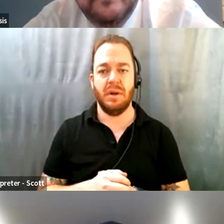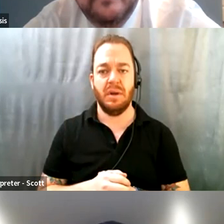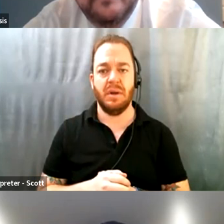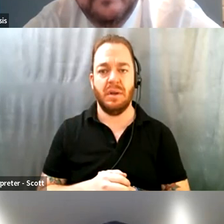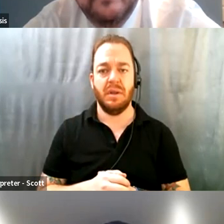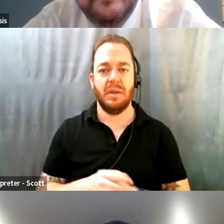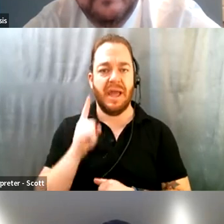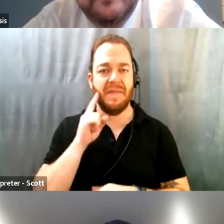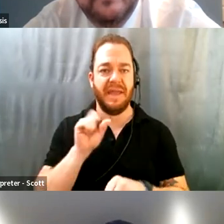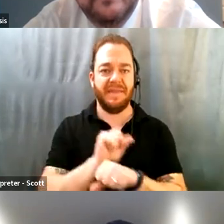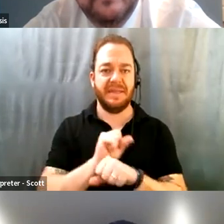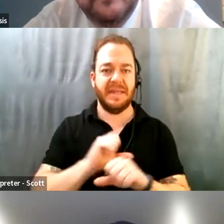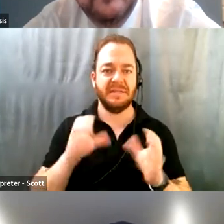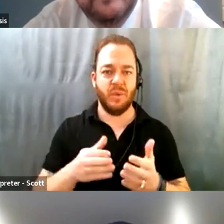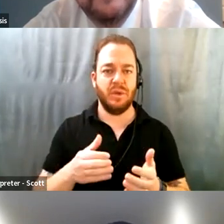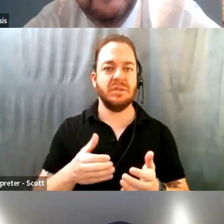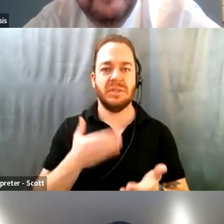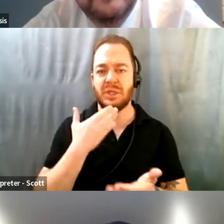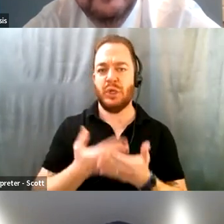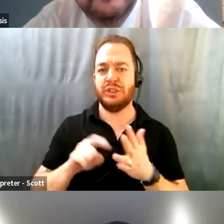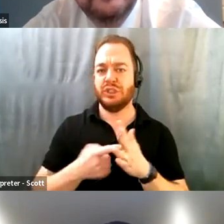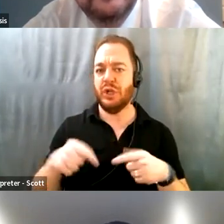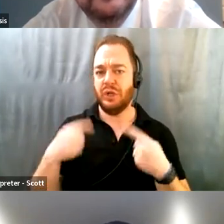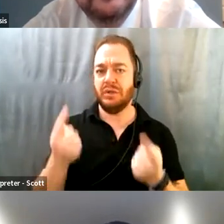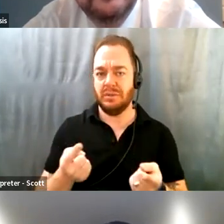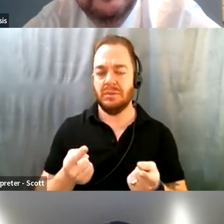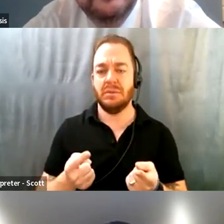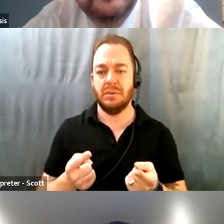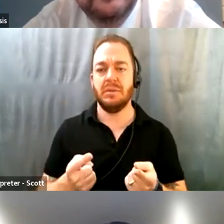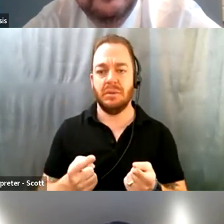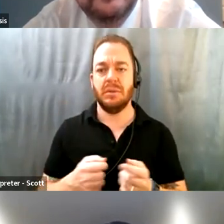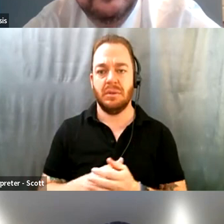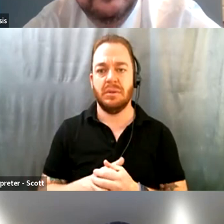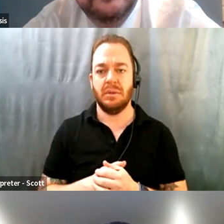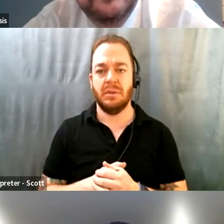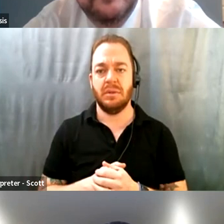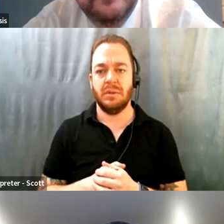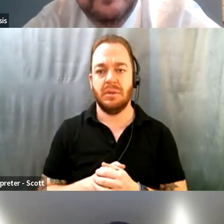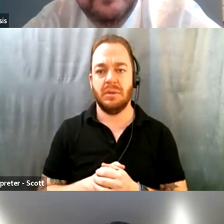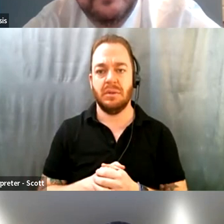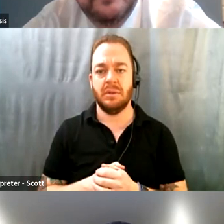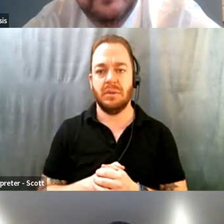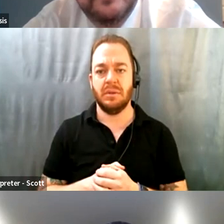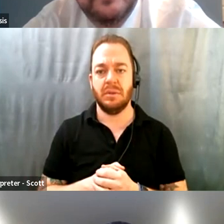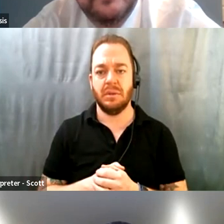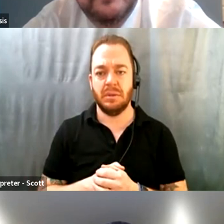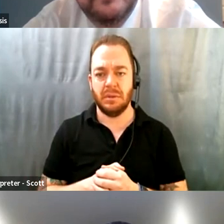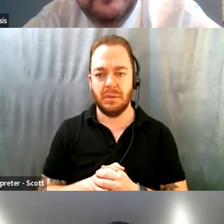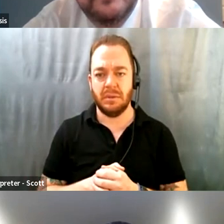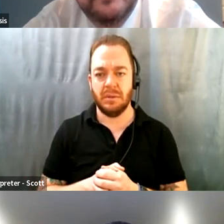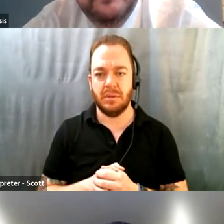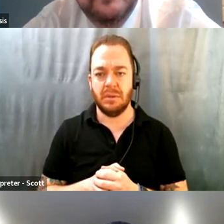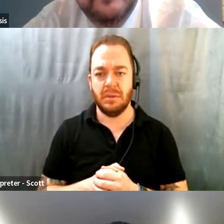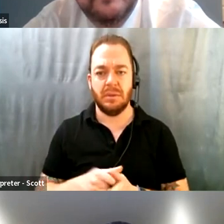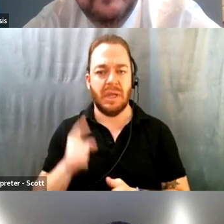force has a start on that for sure. And sounds like, Rich, we should I think there are a couple